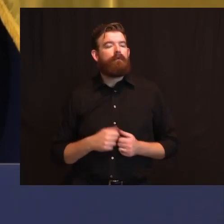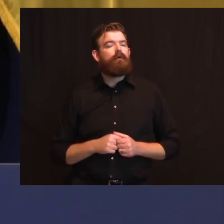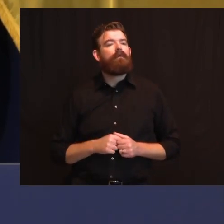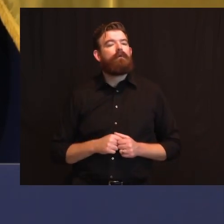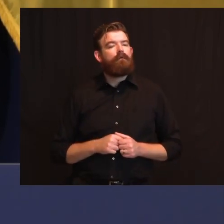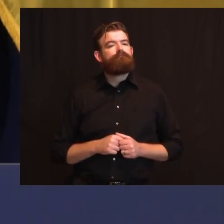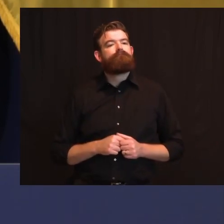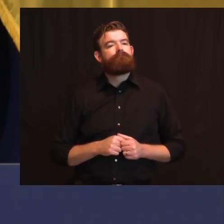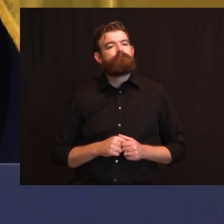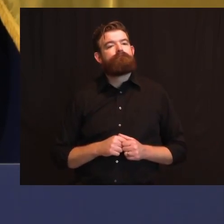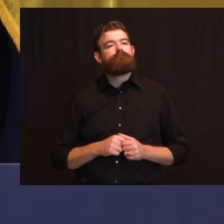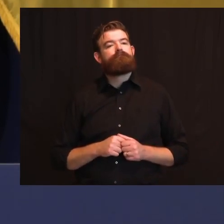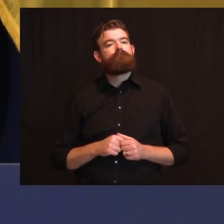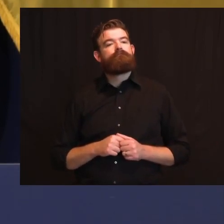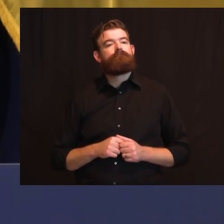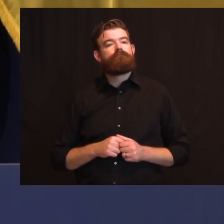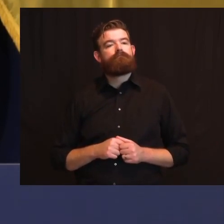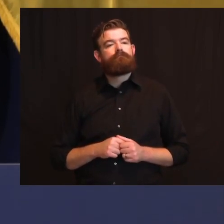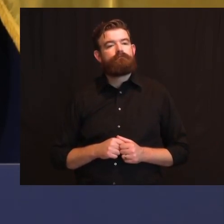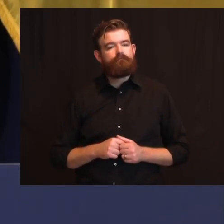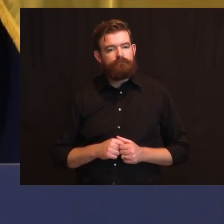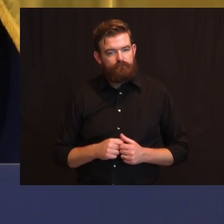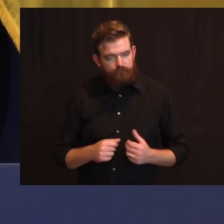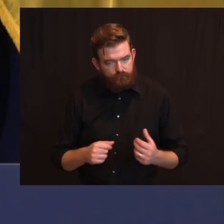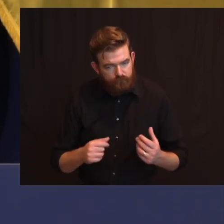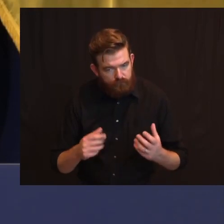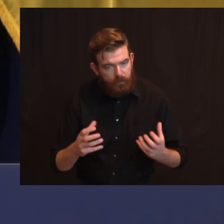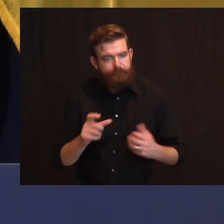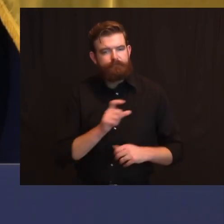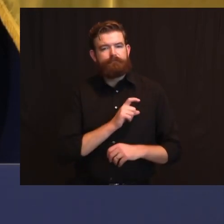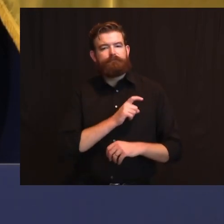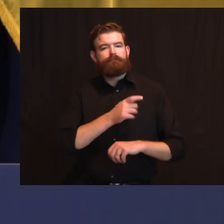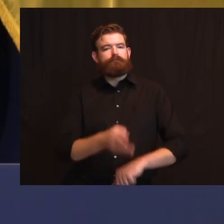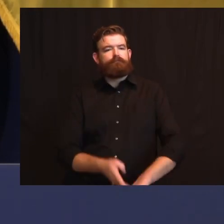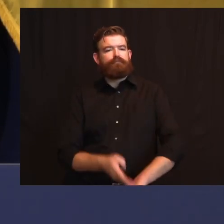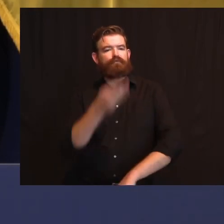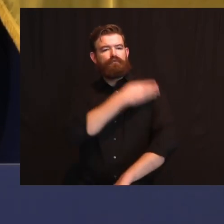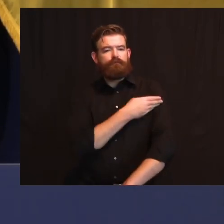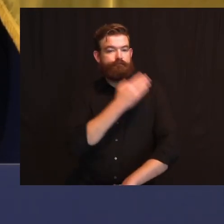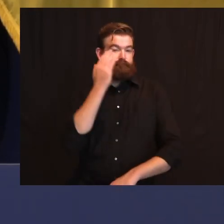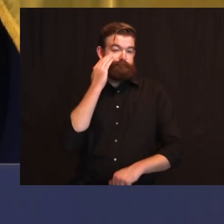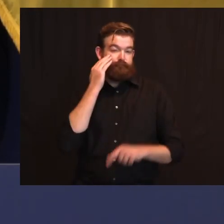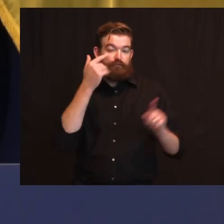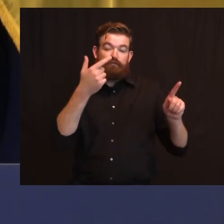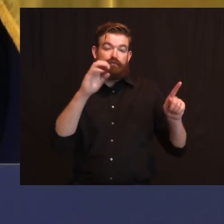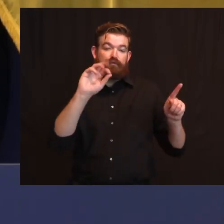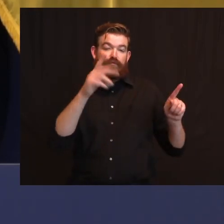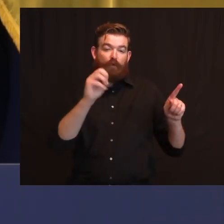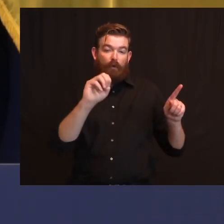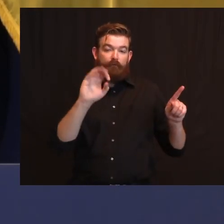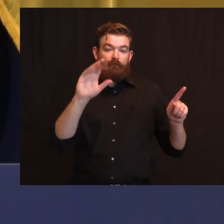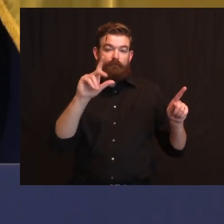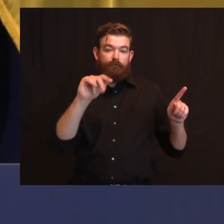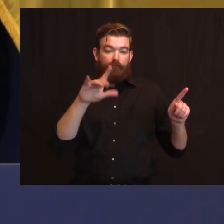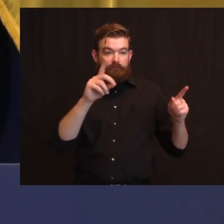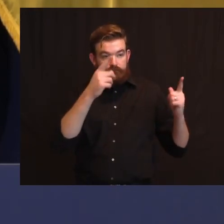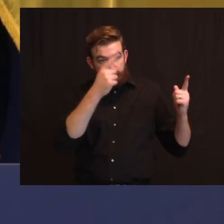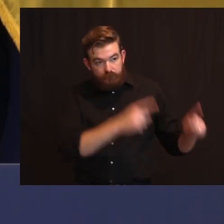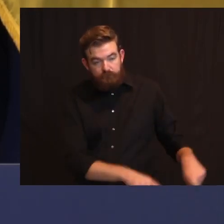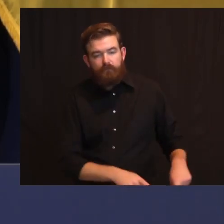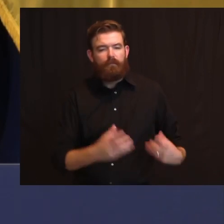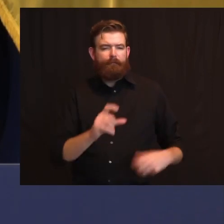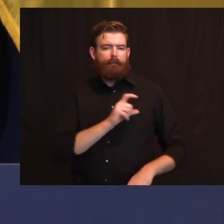Floyd killing era, and the deepening of police law enforcement community engagement has been a hallmark of